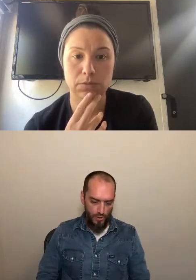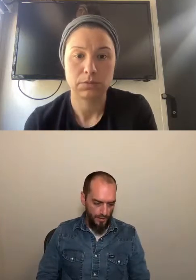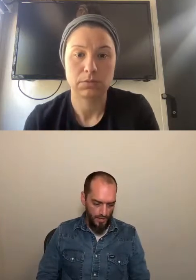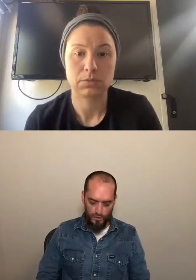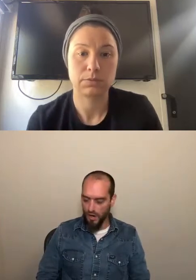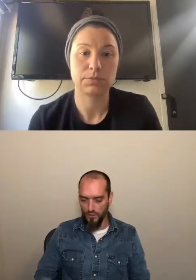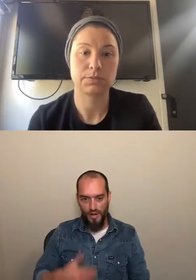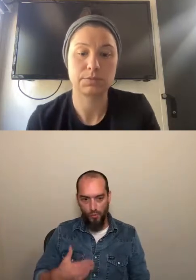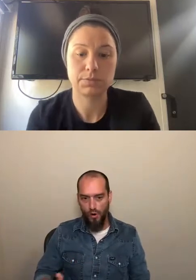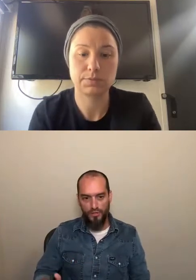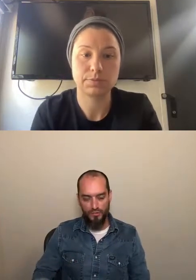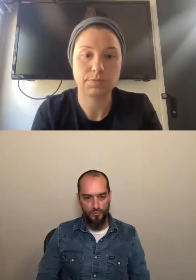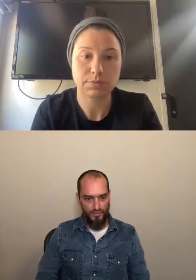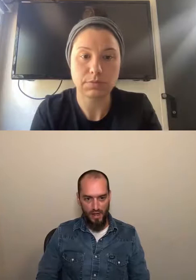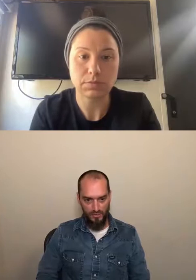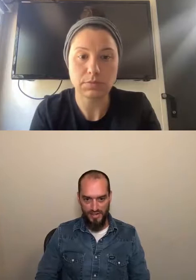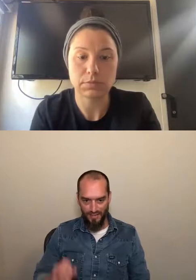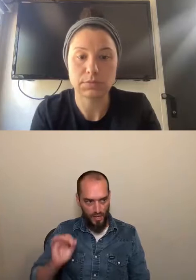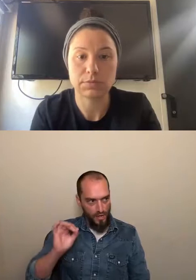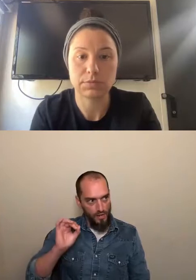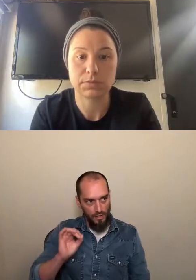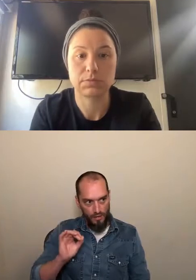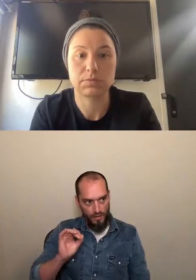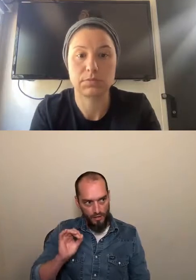So I'm not shocked when I walk into someone's house and I